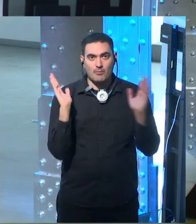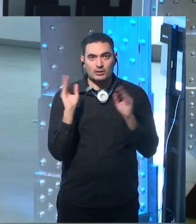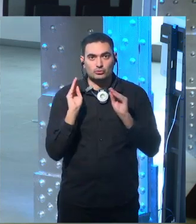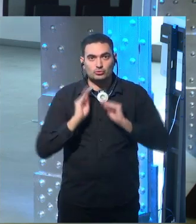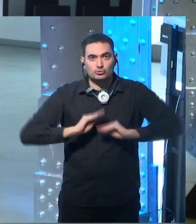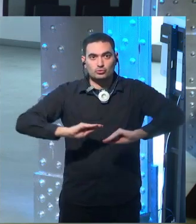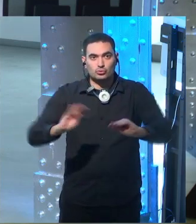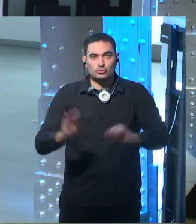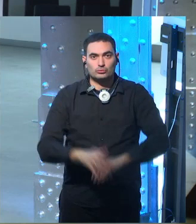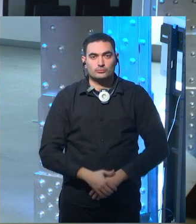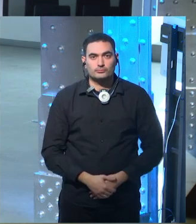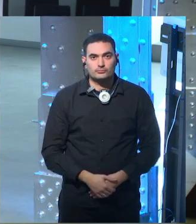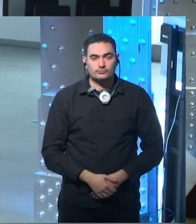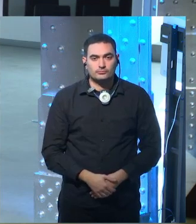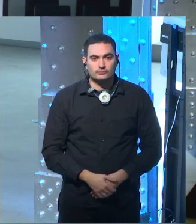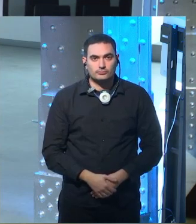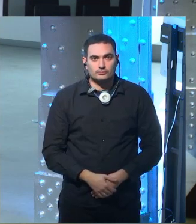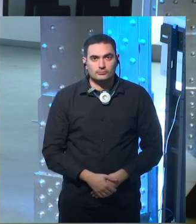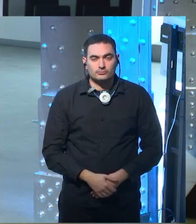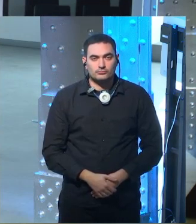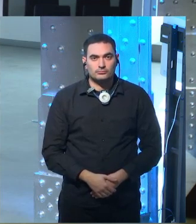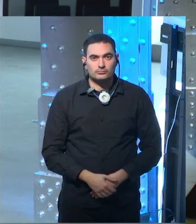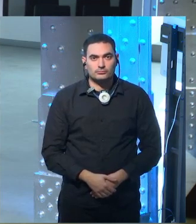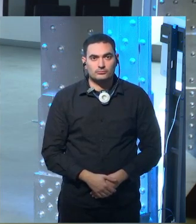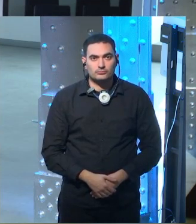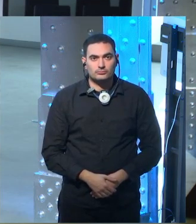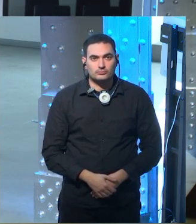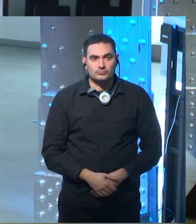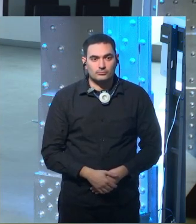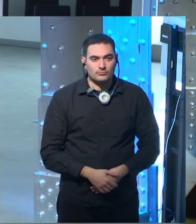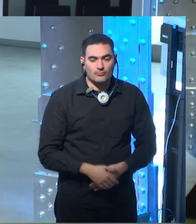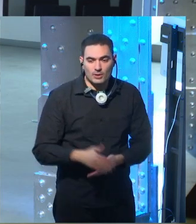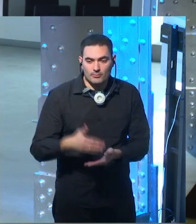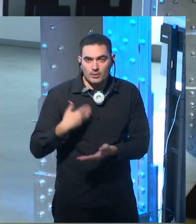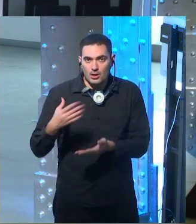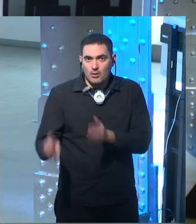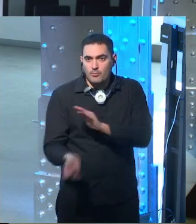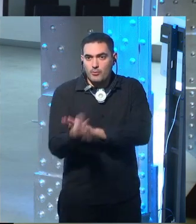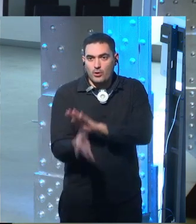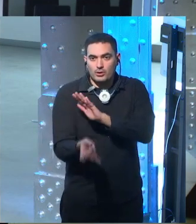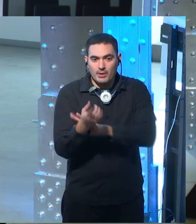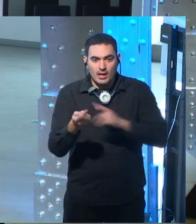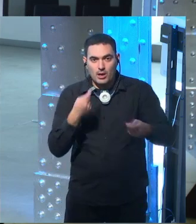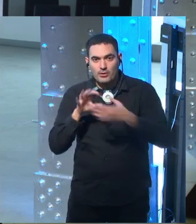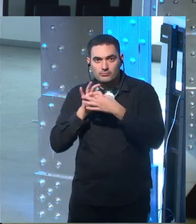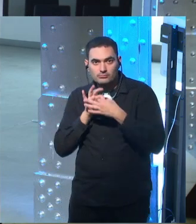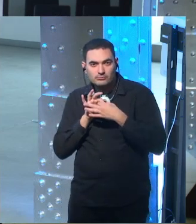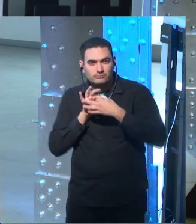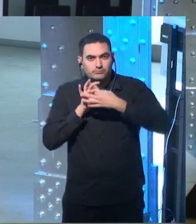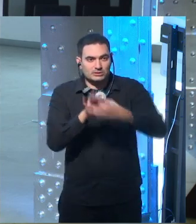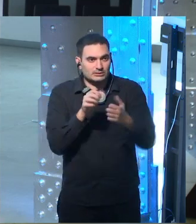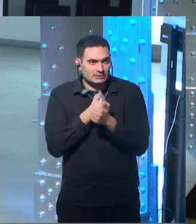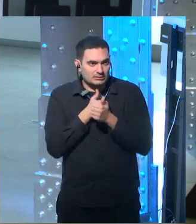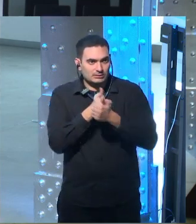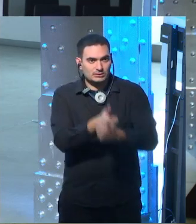in tandem with productivity. But as you can see, there's been a great decoupling since the age of